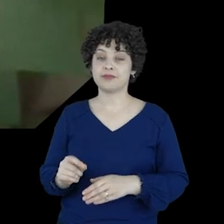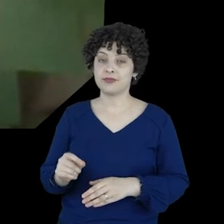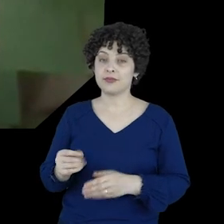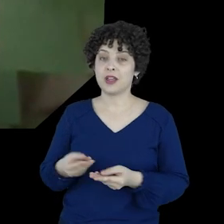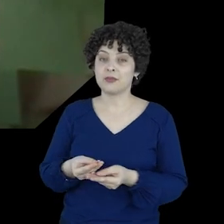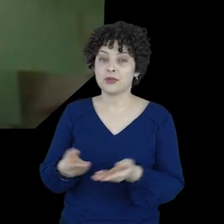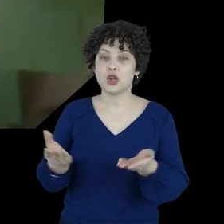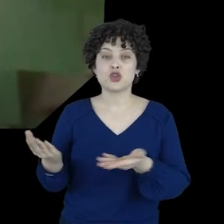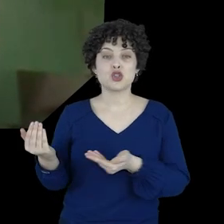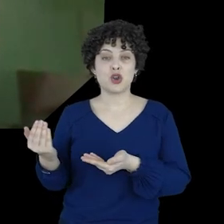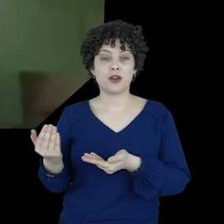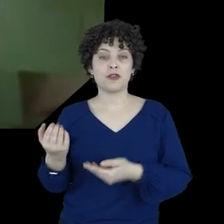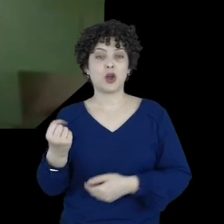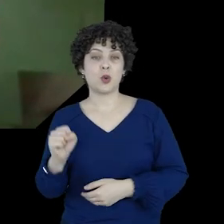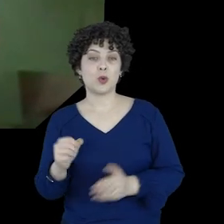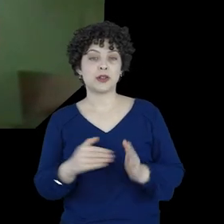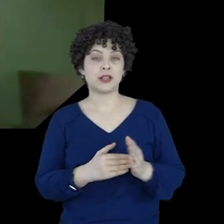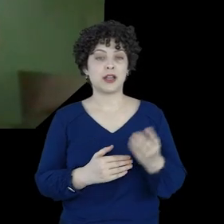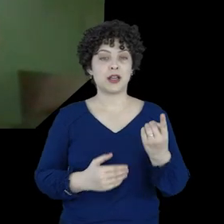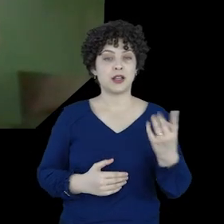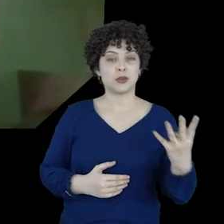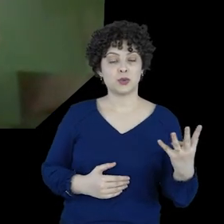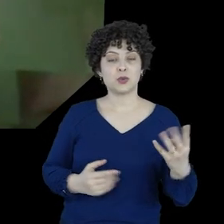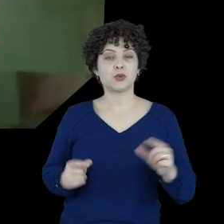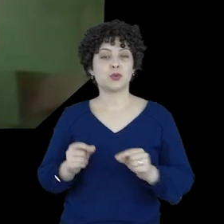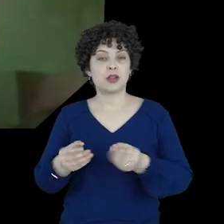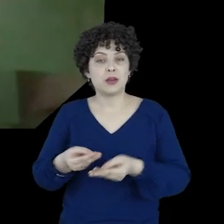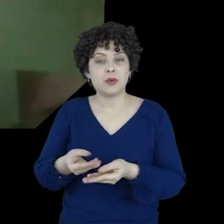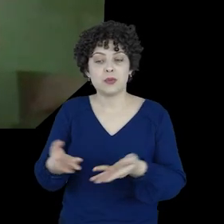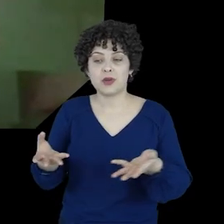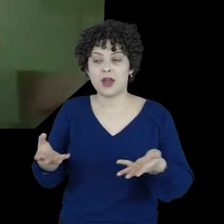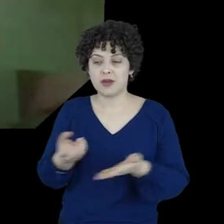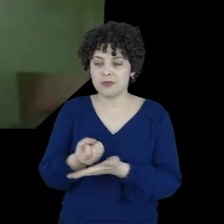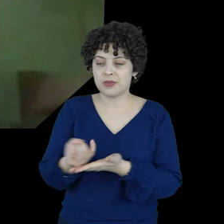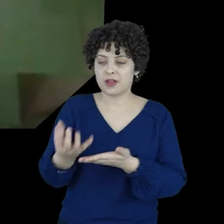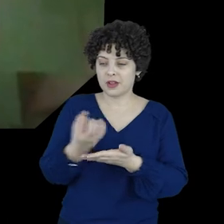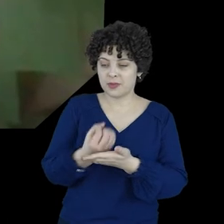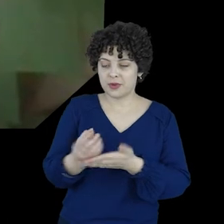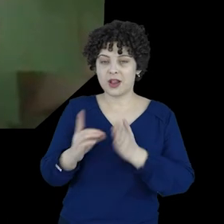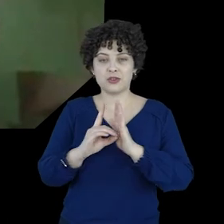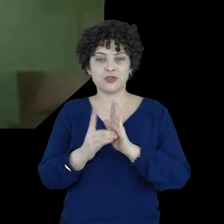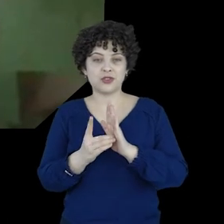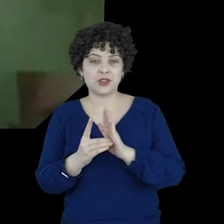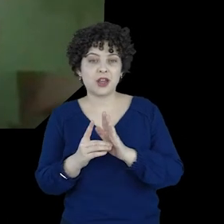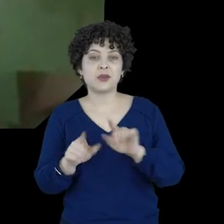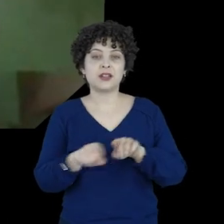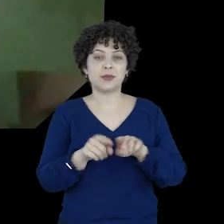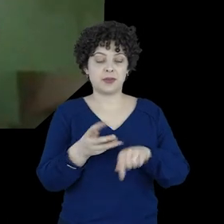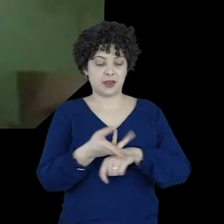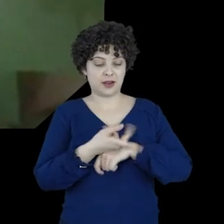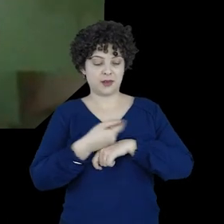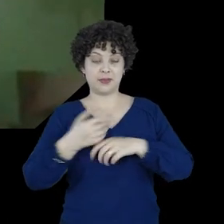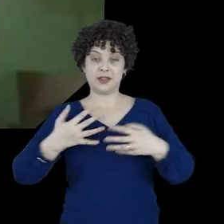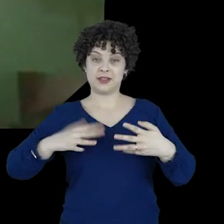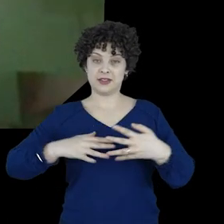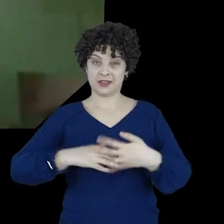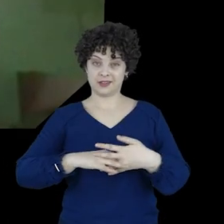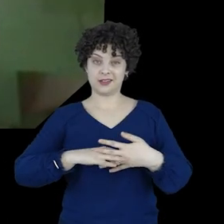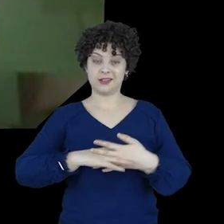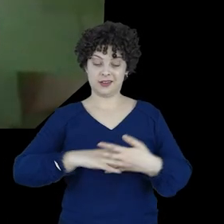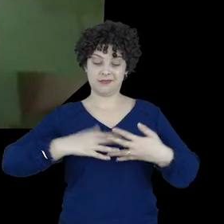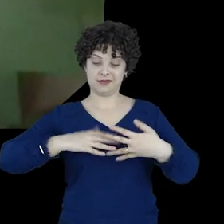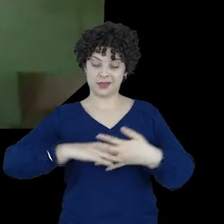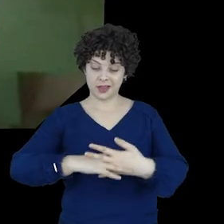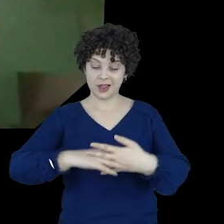equip the young people from 8 years to 14 years with digital literacy and citizenship skills.